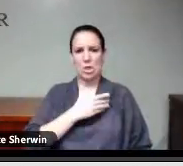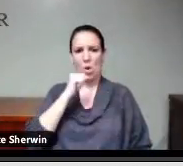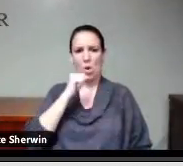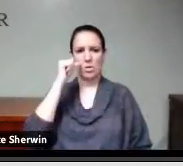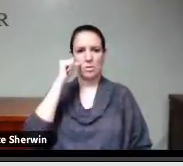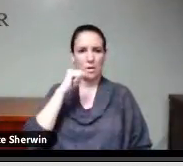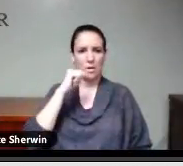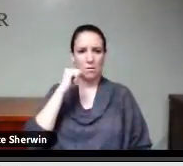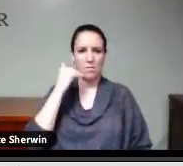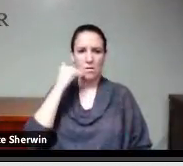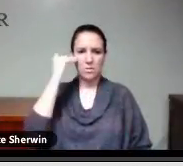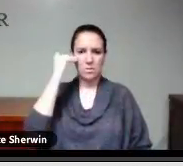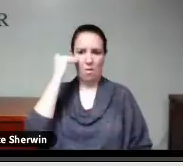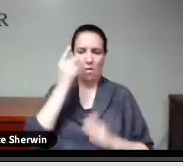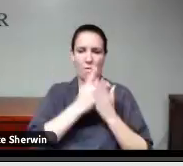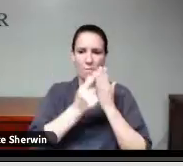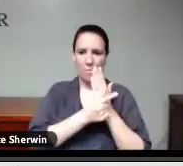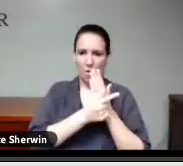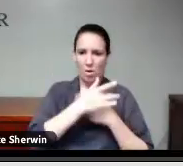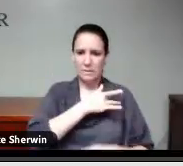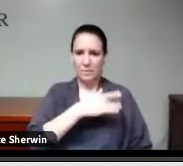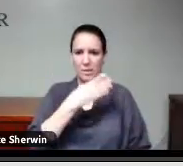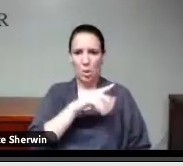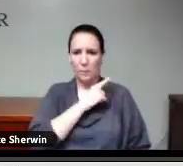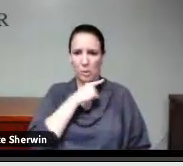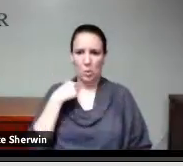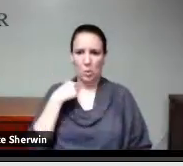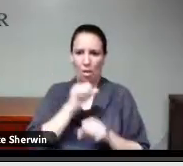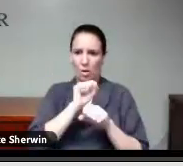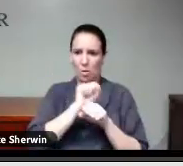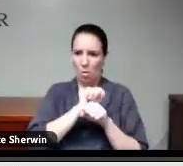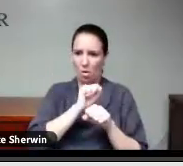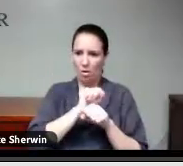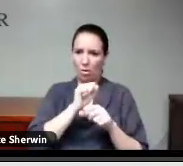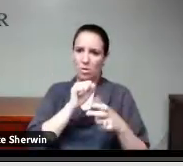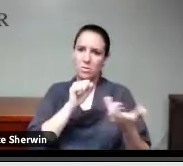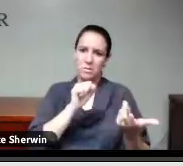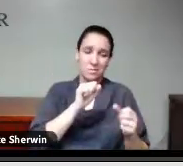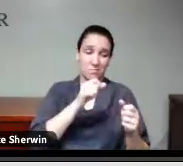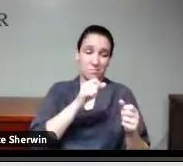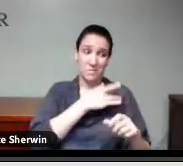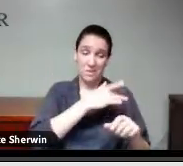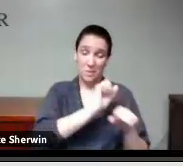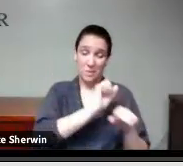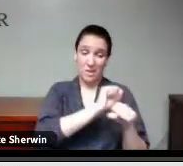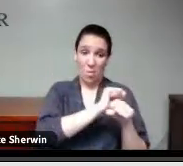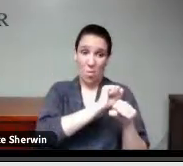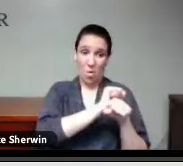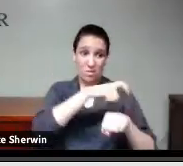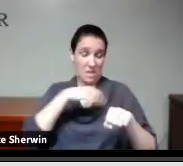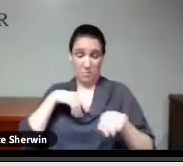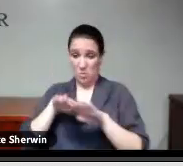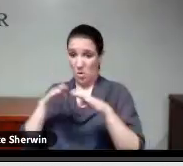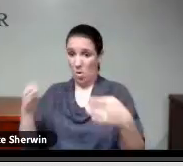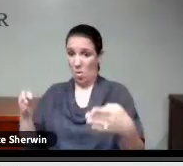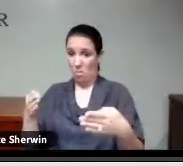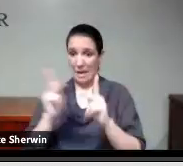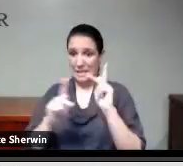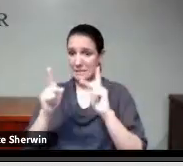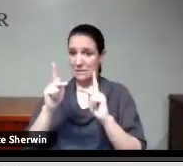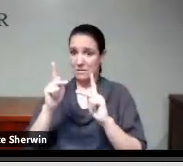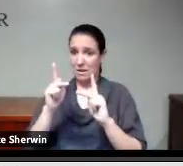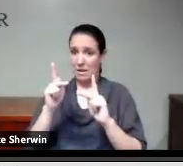and the area is blue collar workers, mostly people during the times we are open. And also most people do not know we are